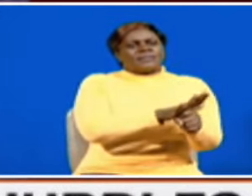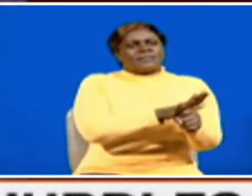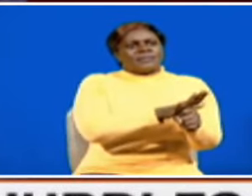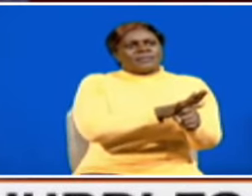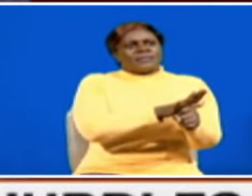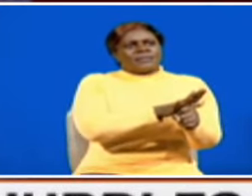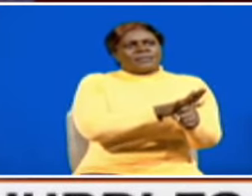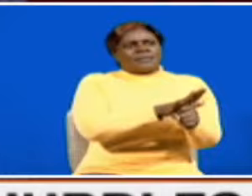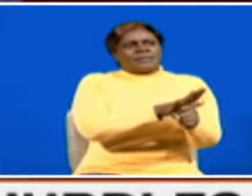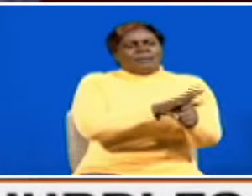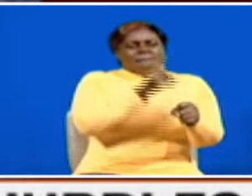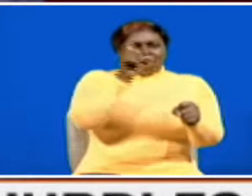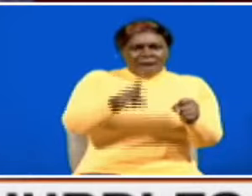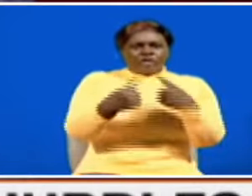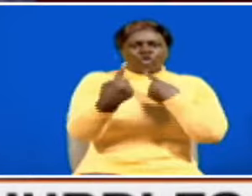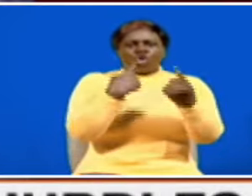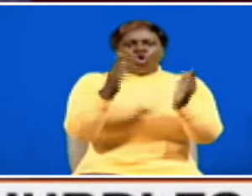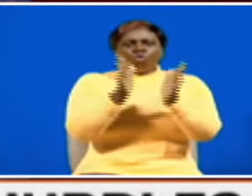Mpaka mimi nizungumziwe,